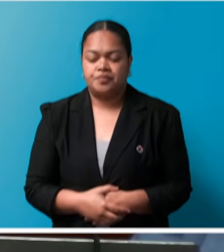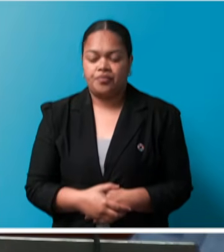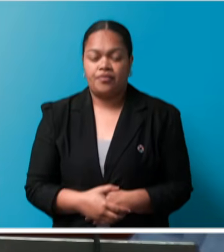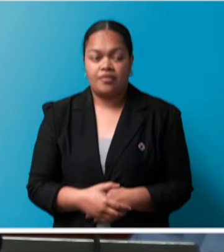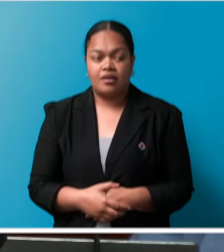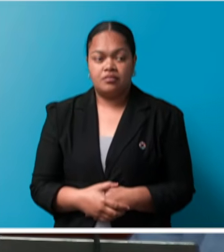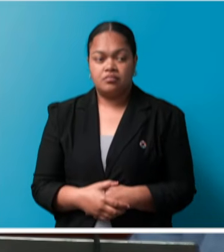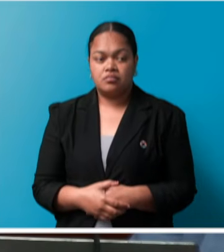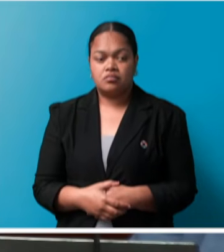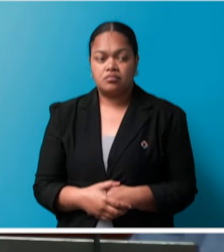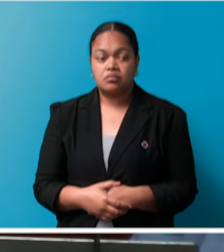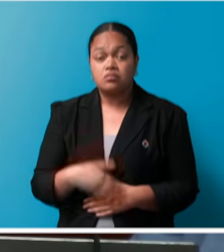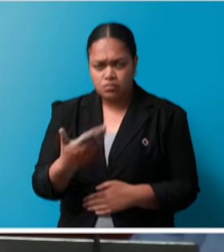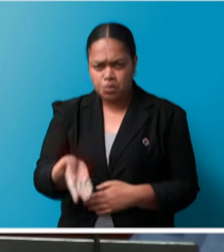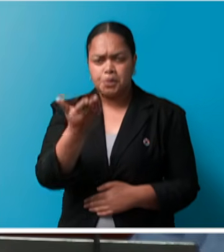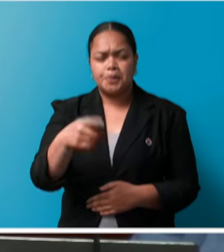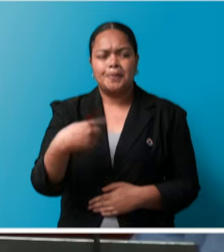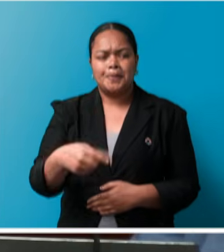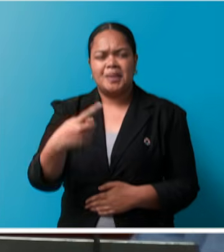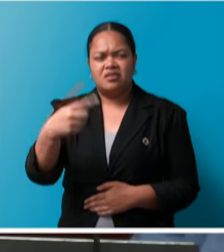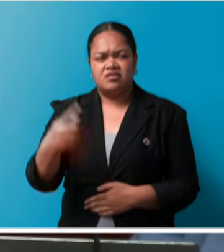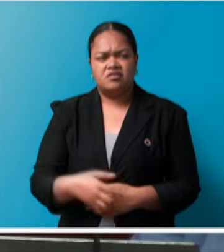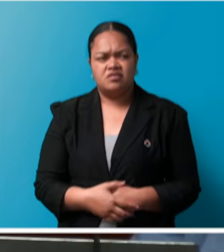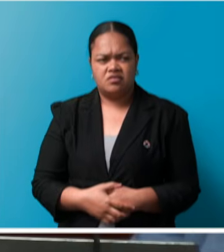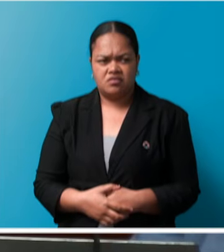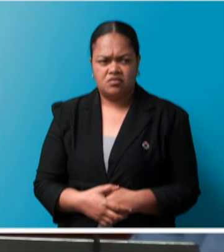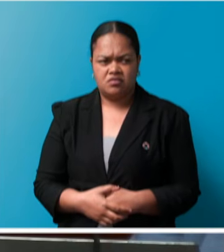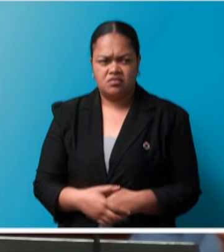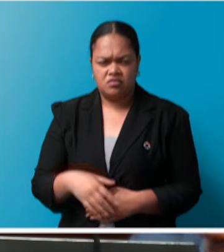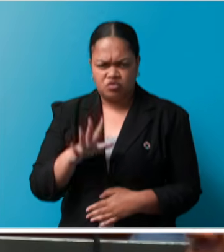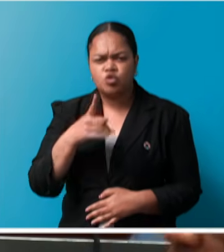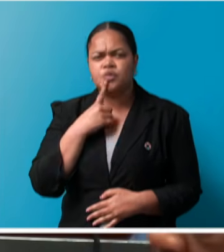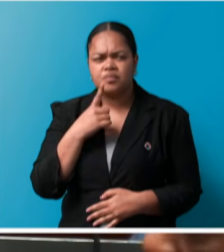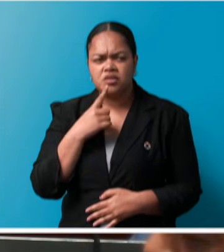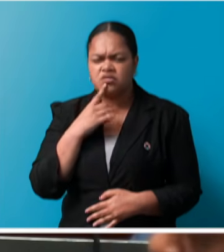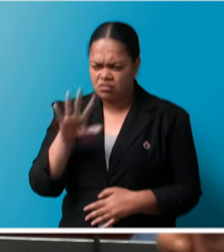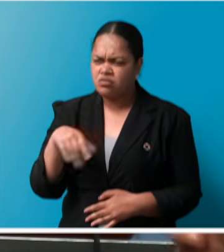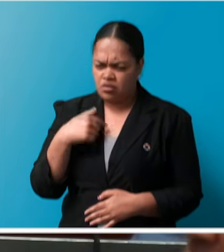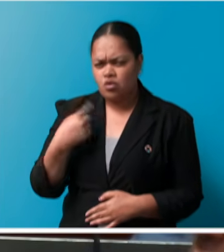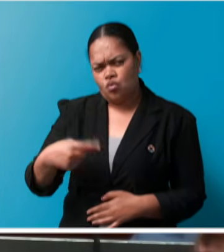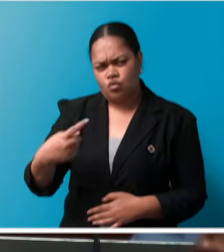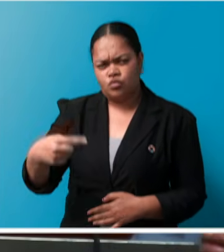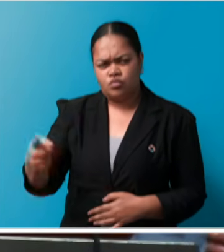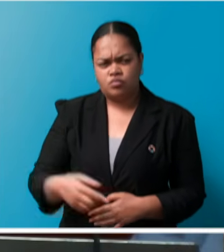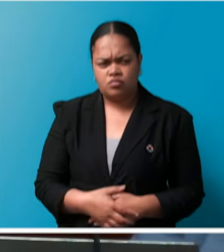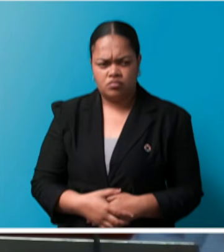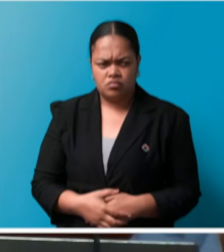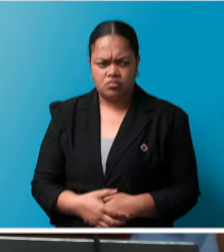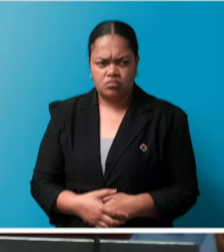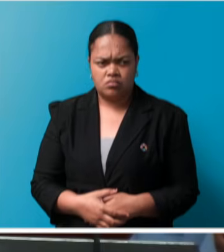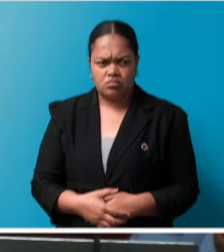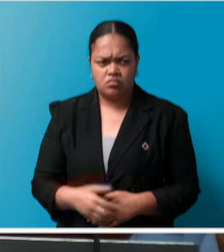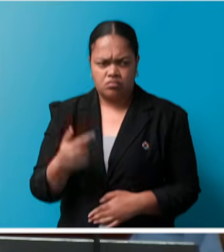Seriously. Carry on, proceed to your speech. I'll carry on. I'll make you